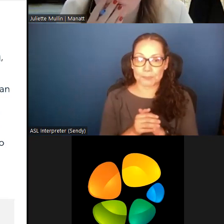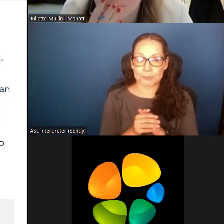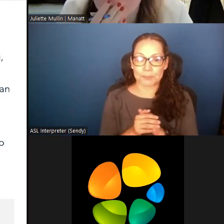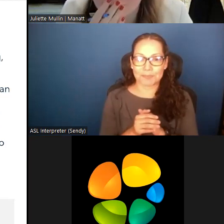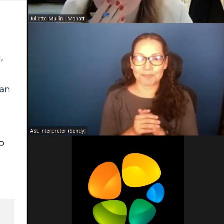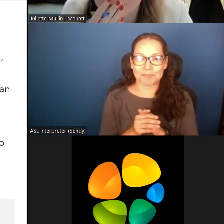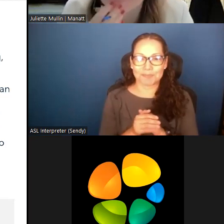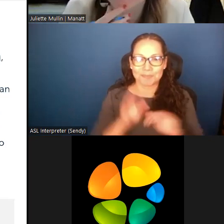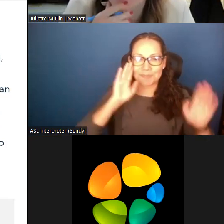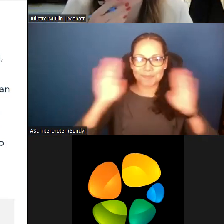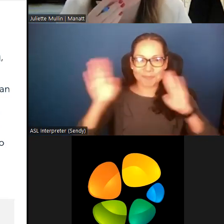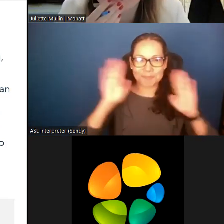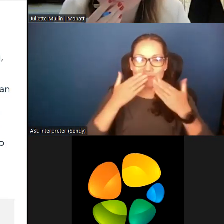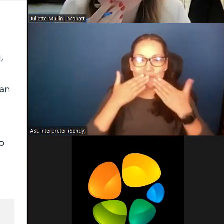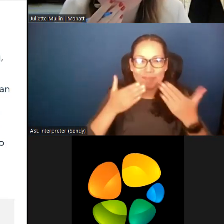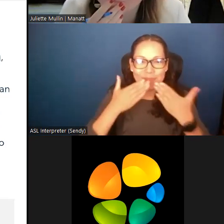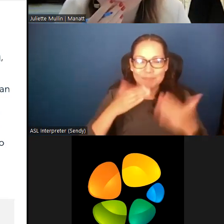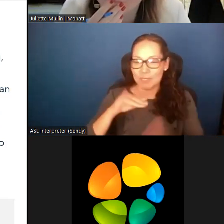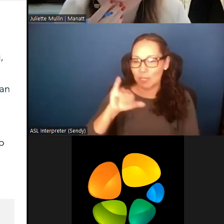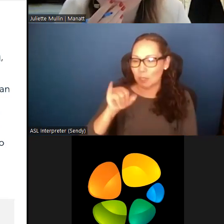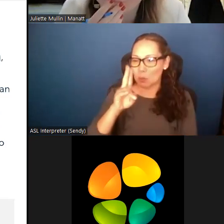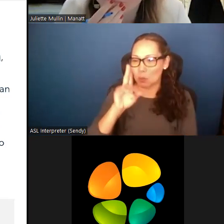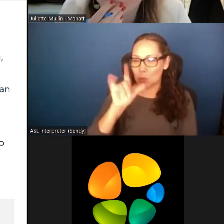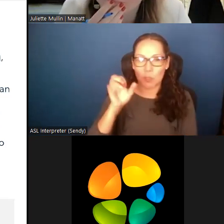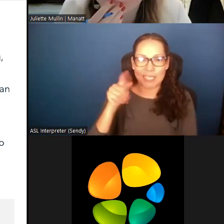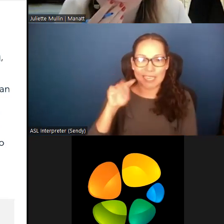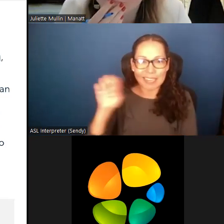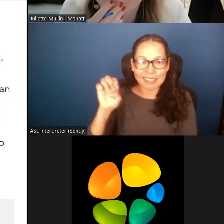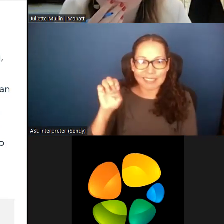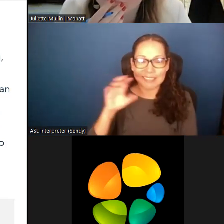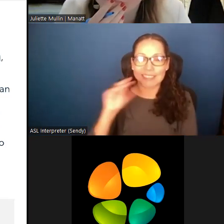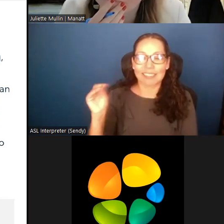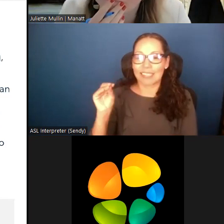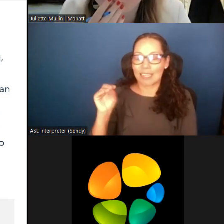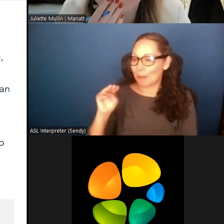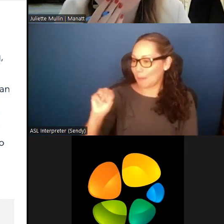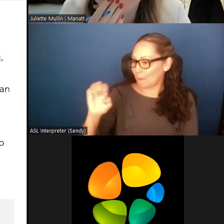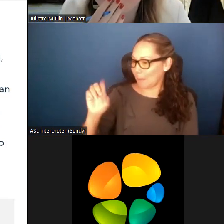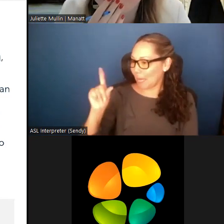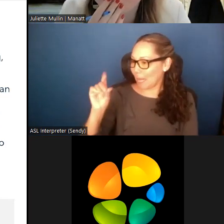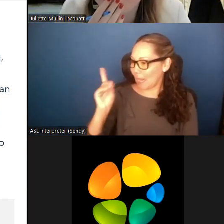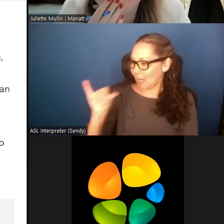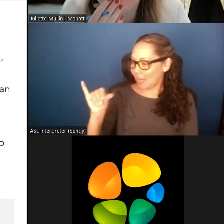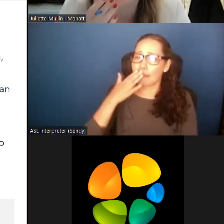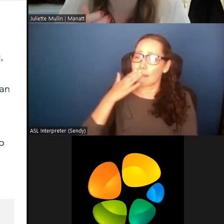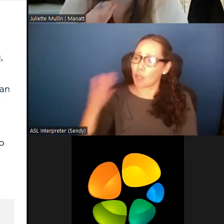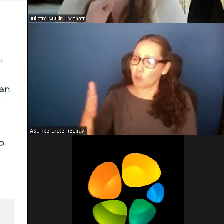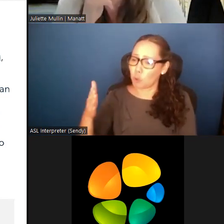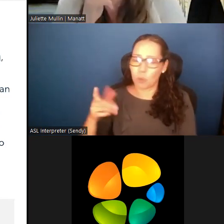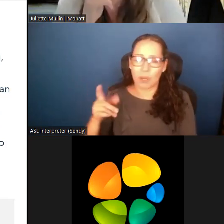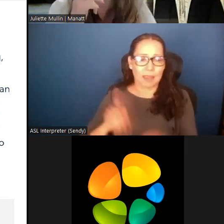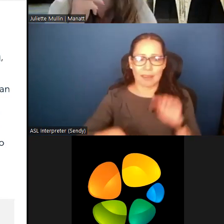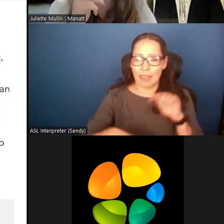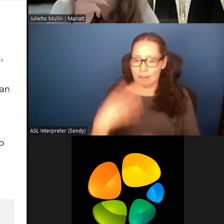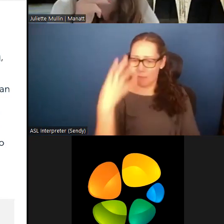Hi, thanks, Juliet. Maitli, thank you. Sorry, I'm unable to be on video